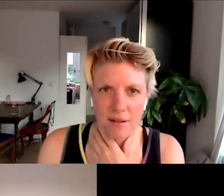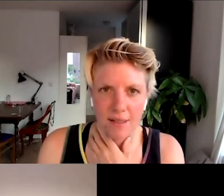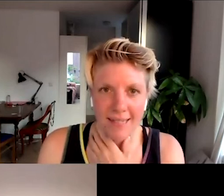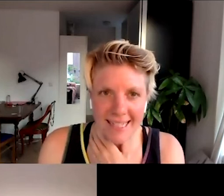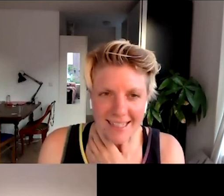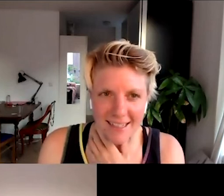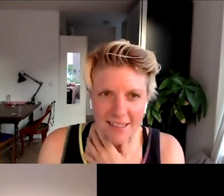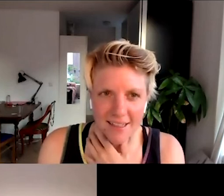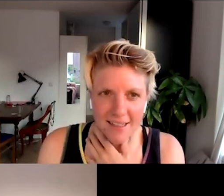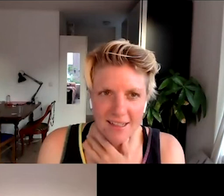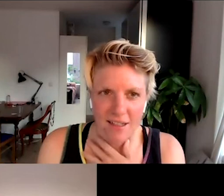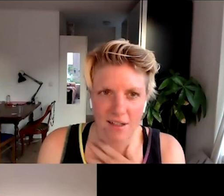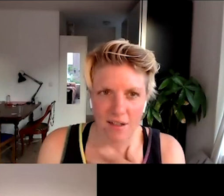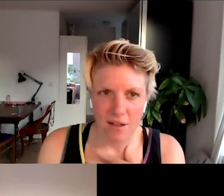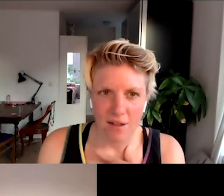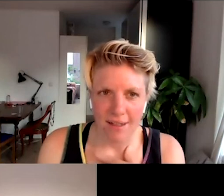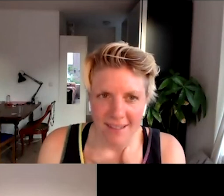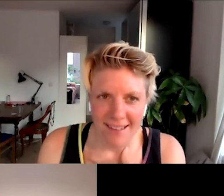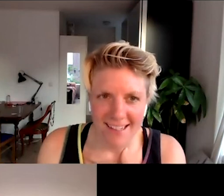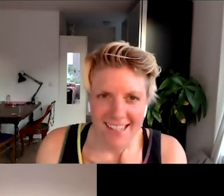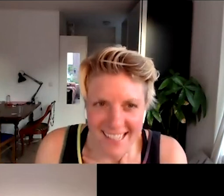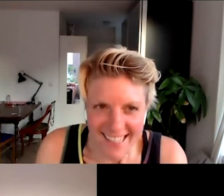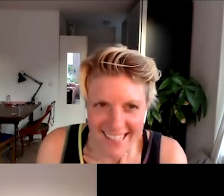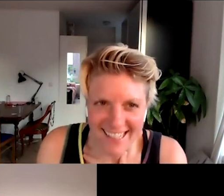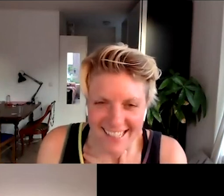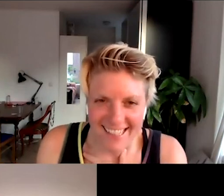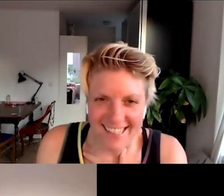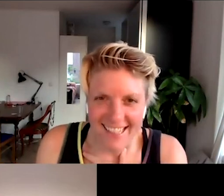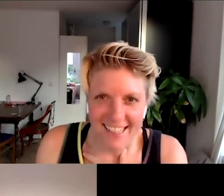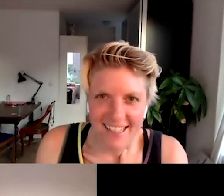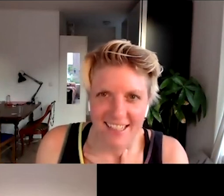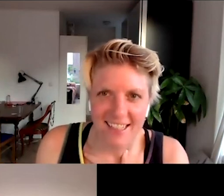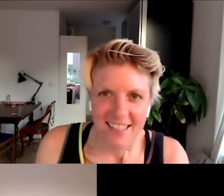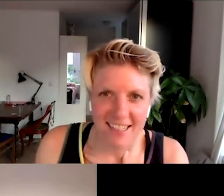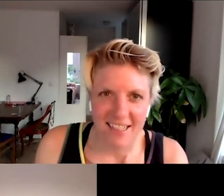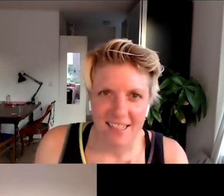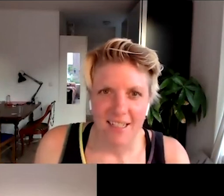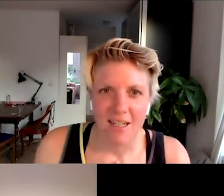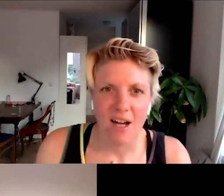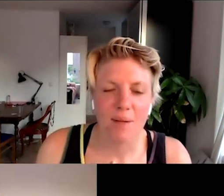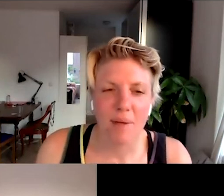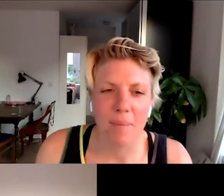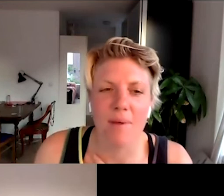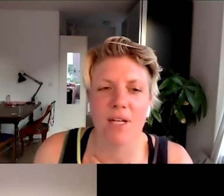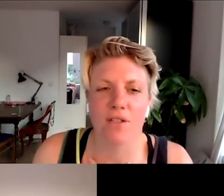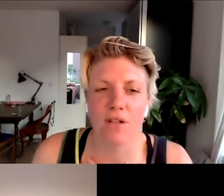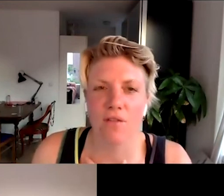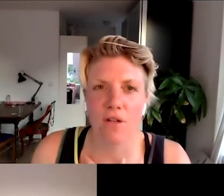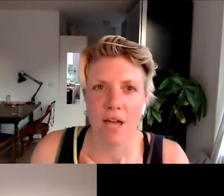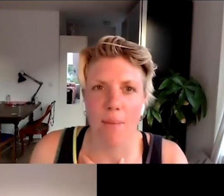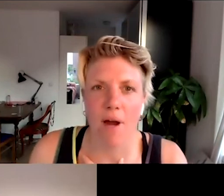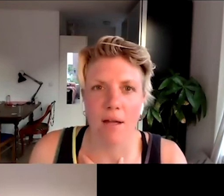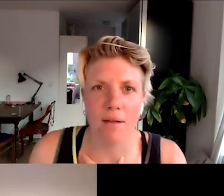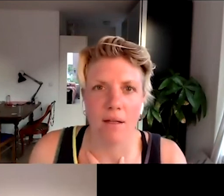It's the protest. It's the protest. Olympia, maybe you can turn off